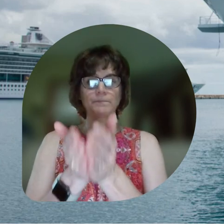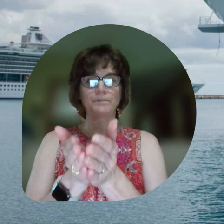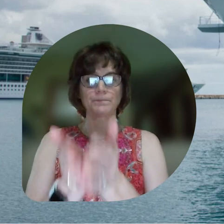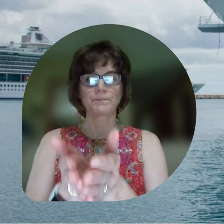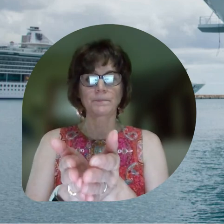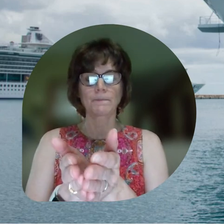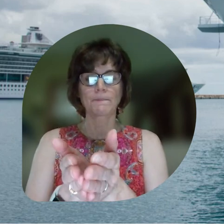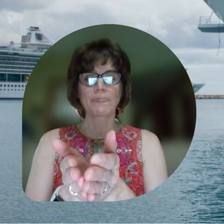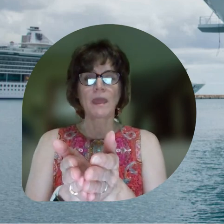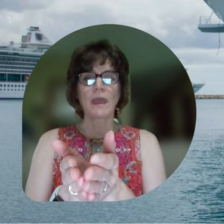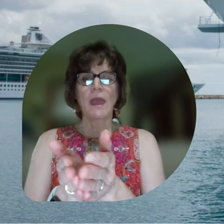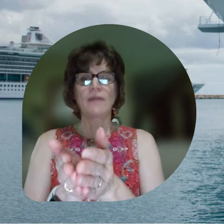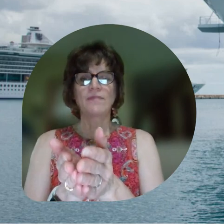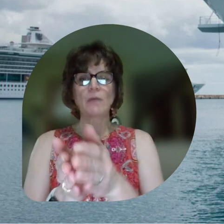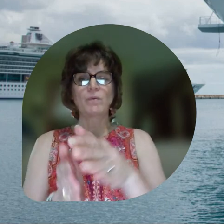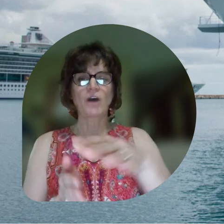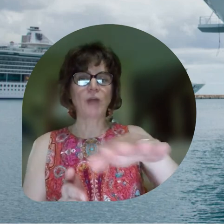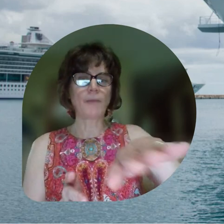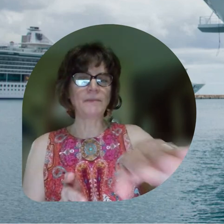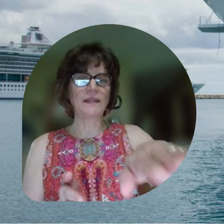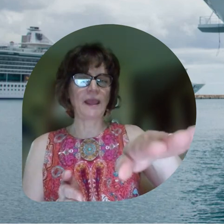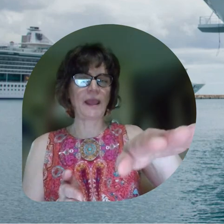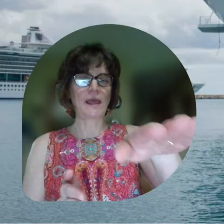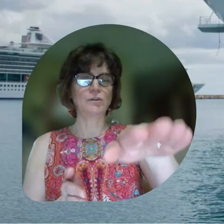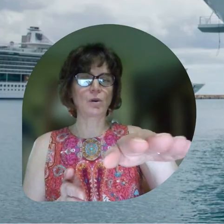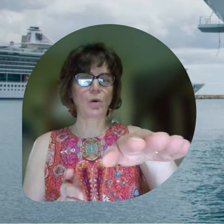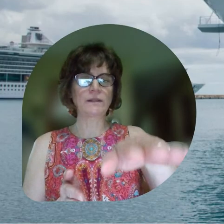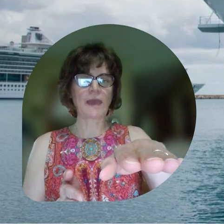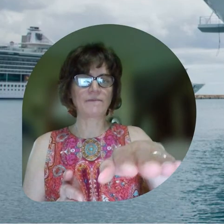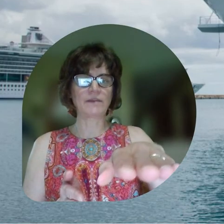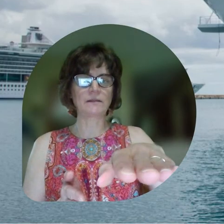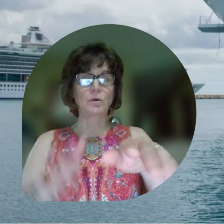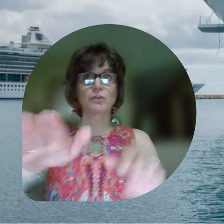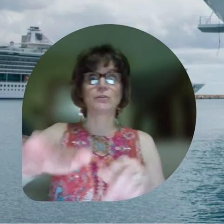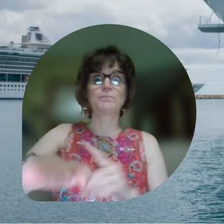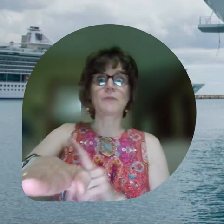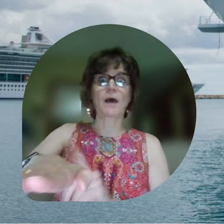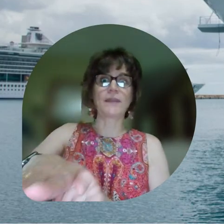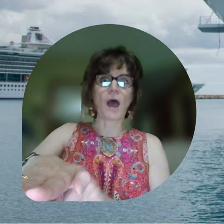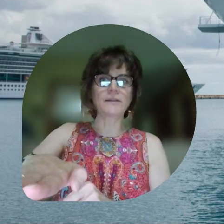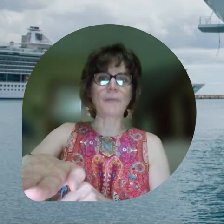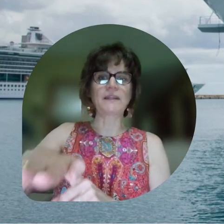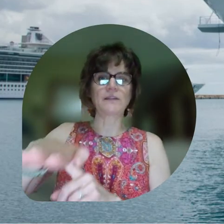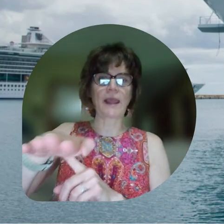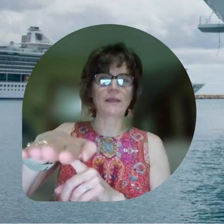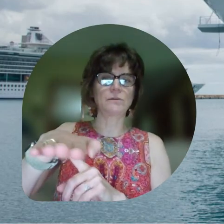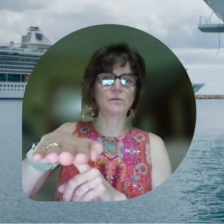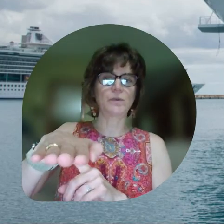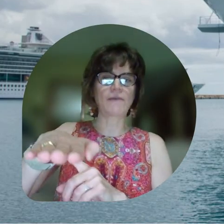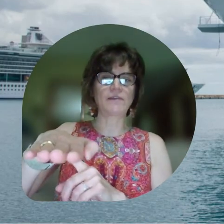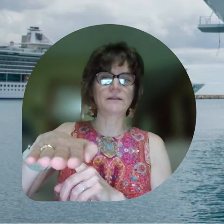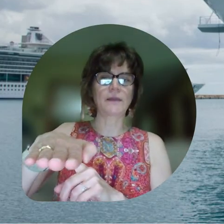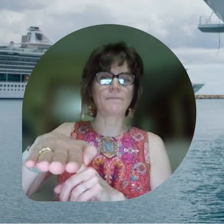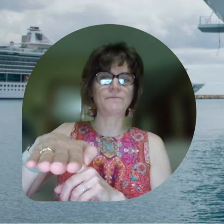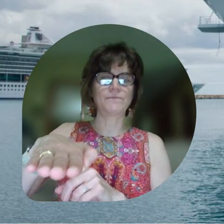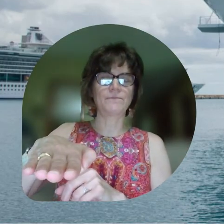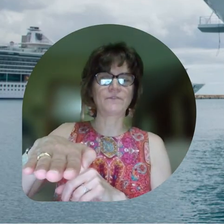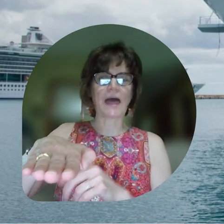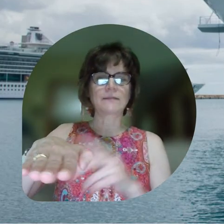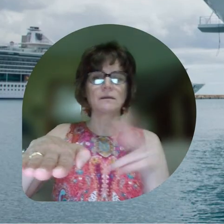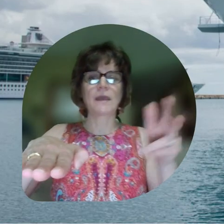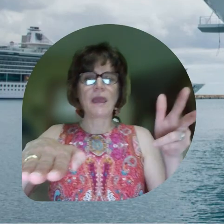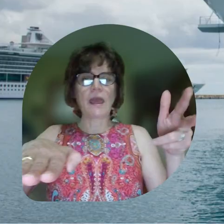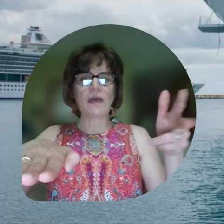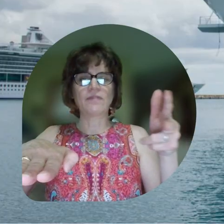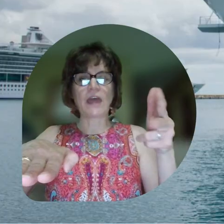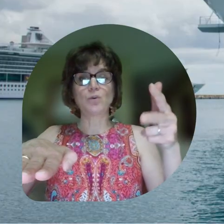boat. And then with our dominant hand, you're going to have it, well, your non-dominant hand, you would have it